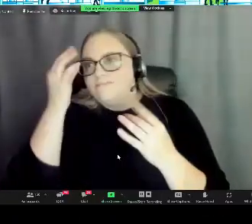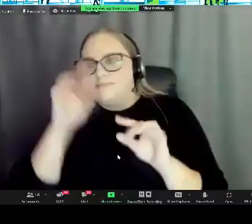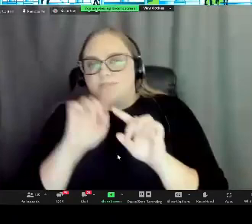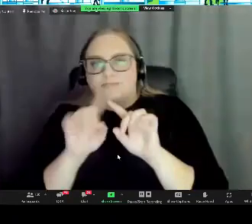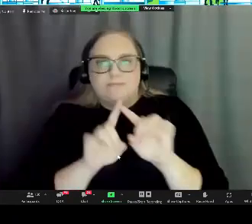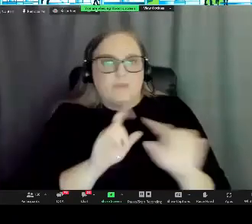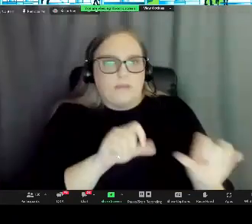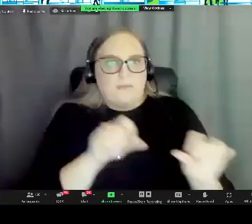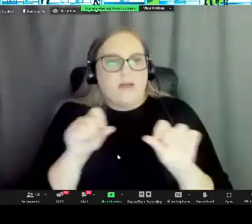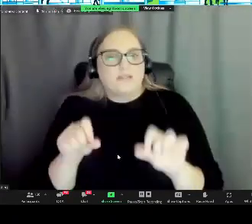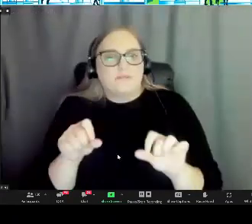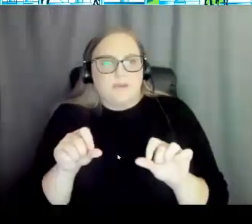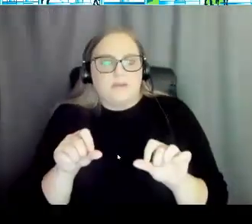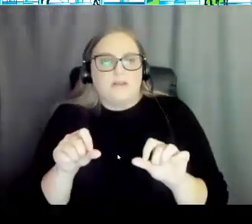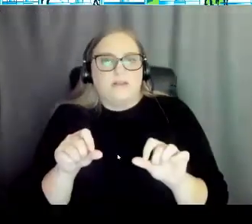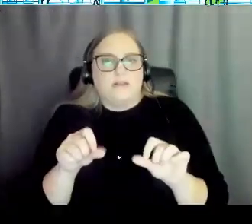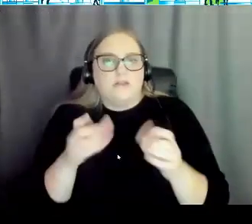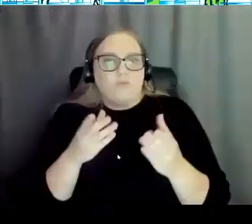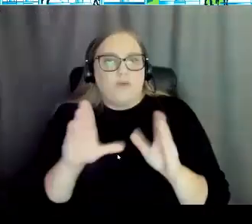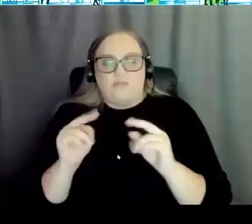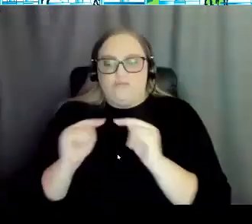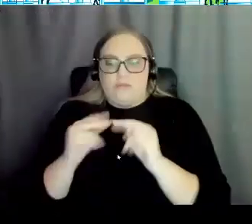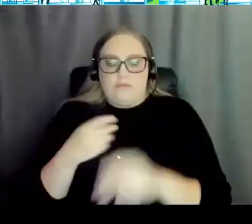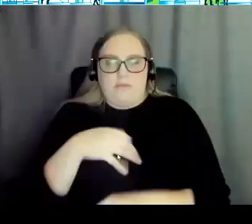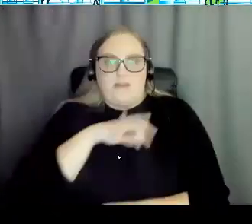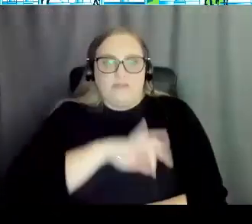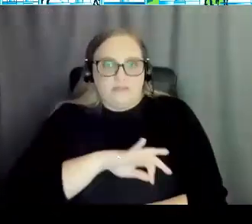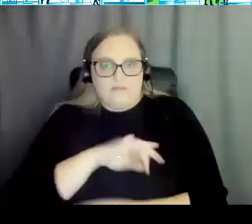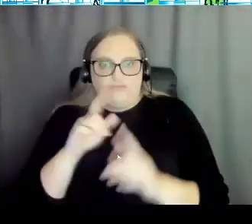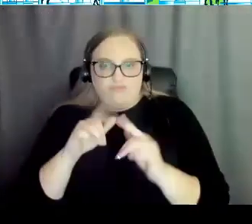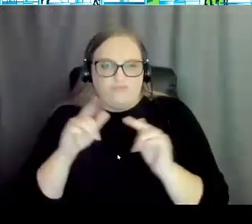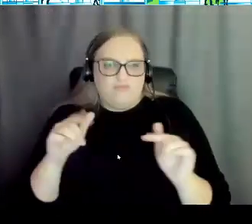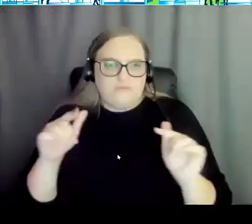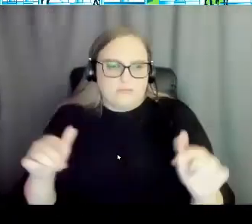possible ways to negotiate benefits and et cetera,